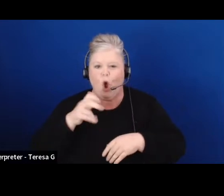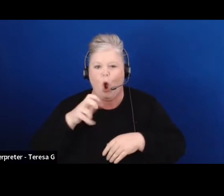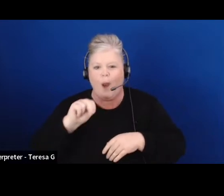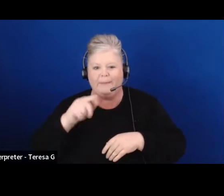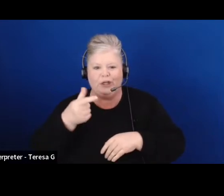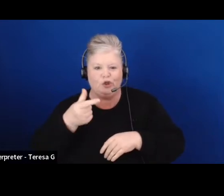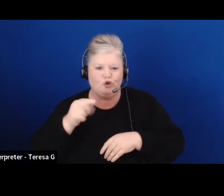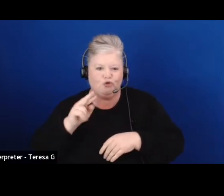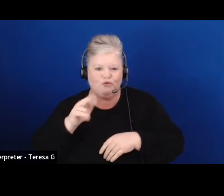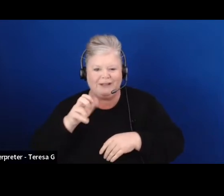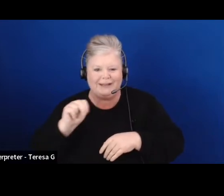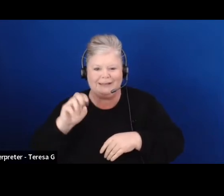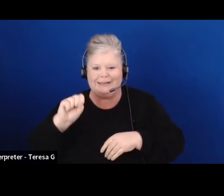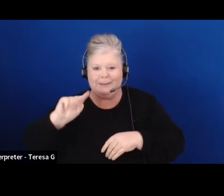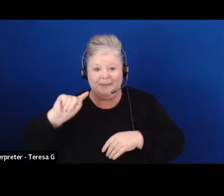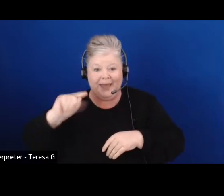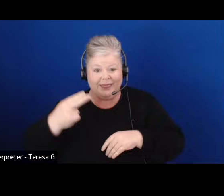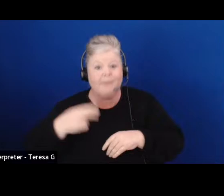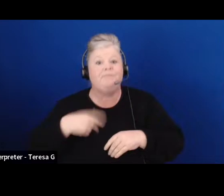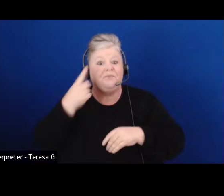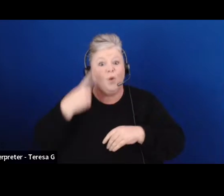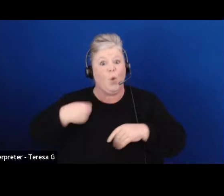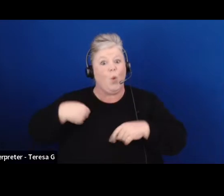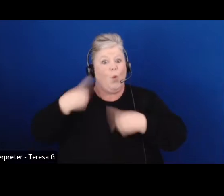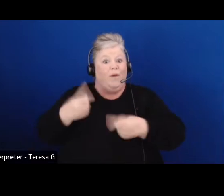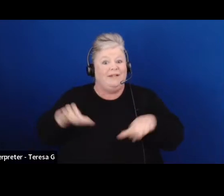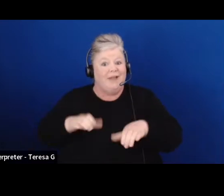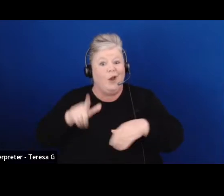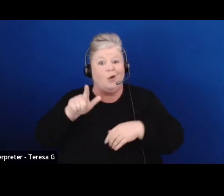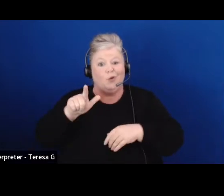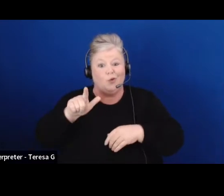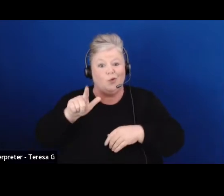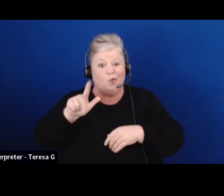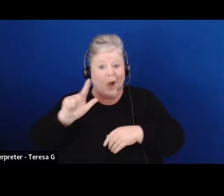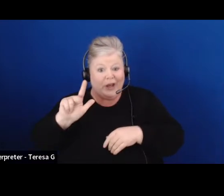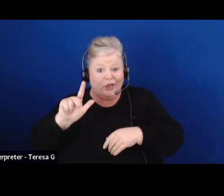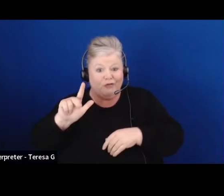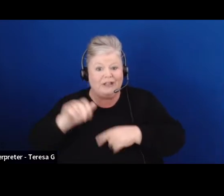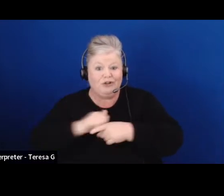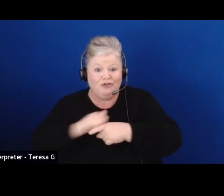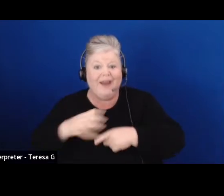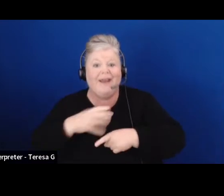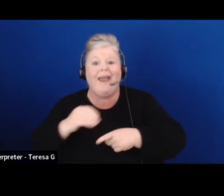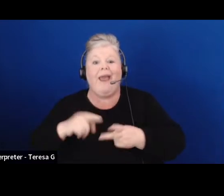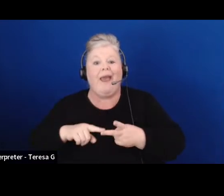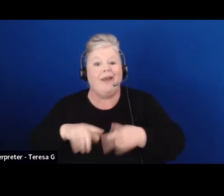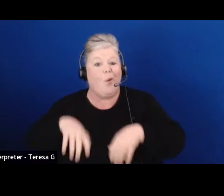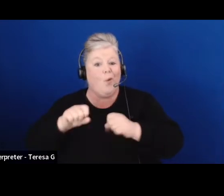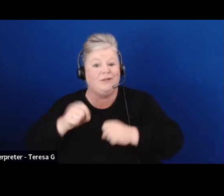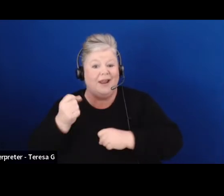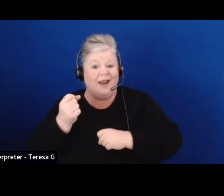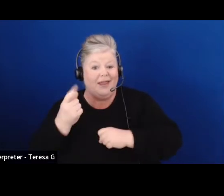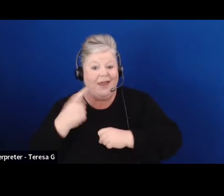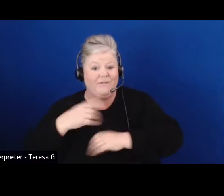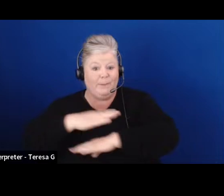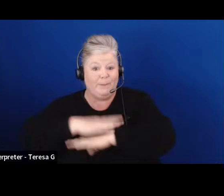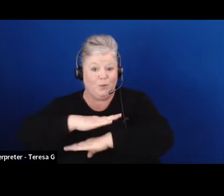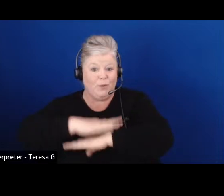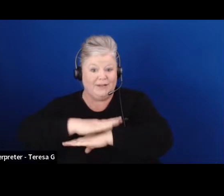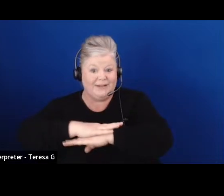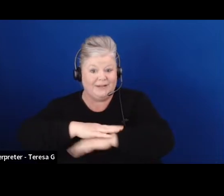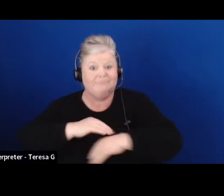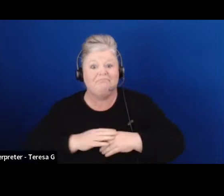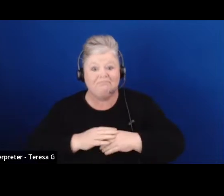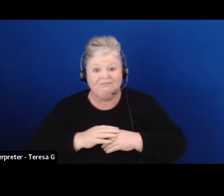We have done 23 trainings since August 16th, and had 11 booths. And through the end